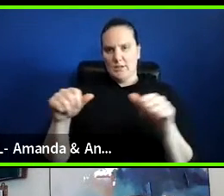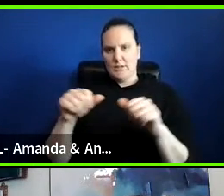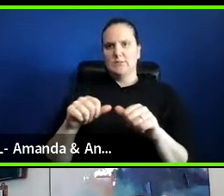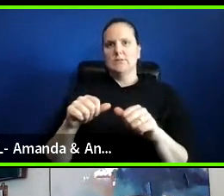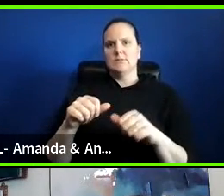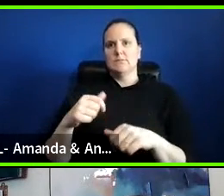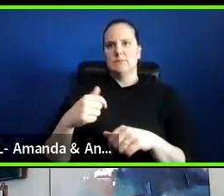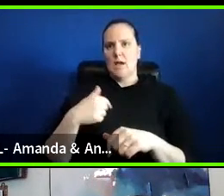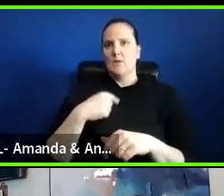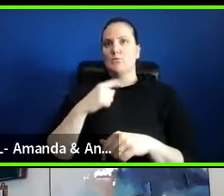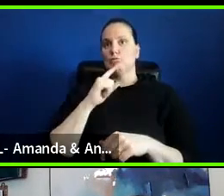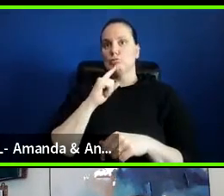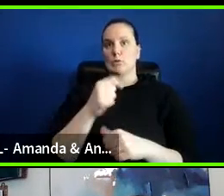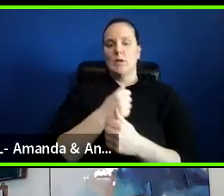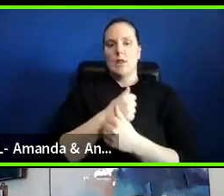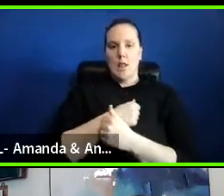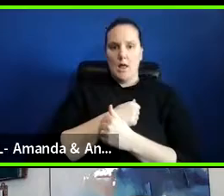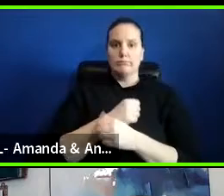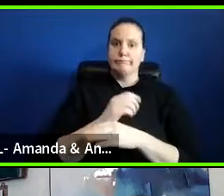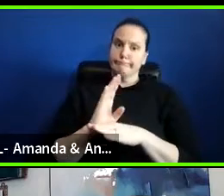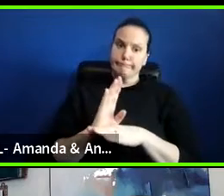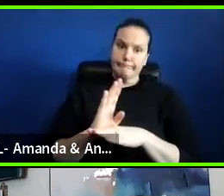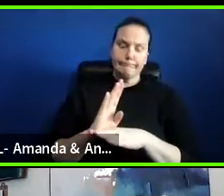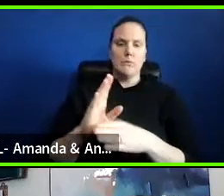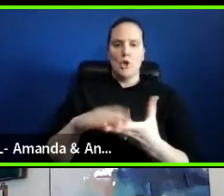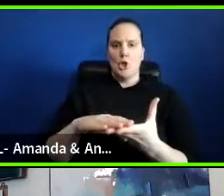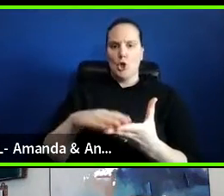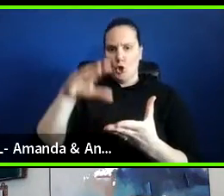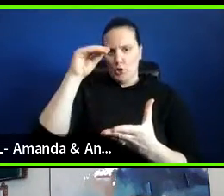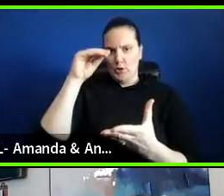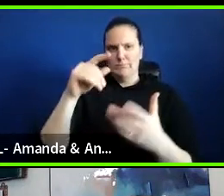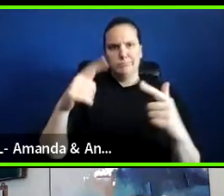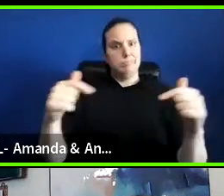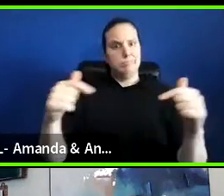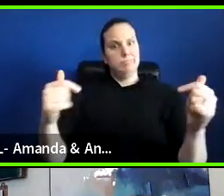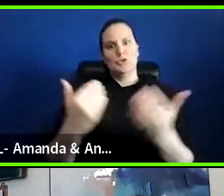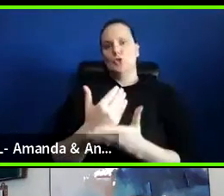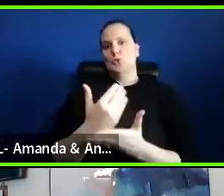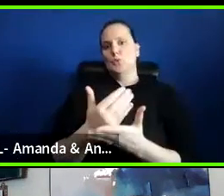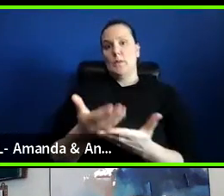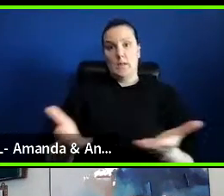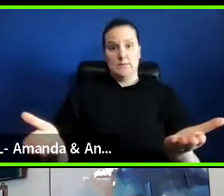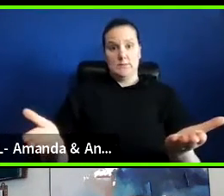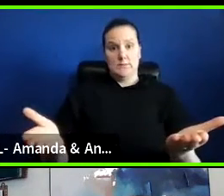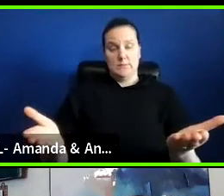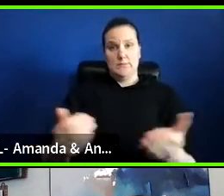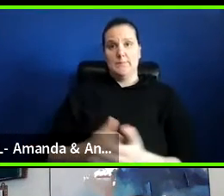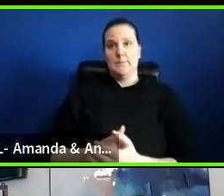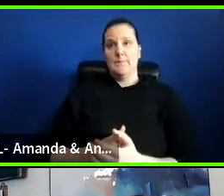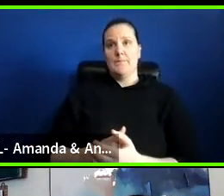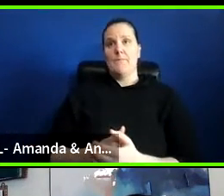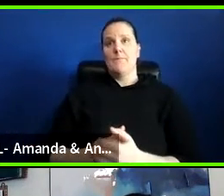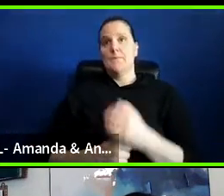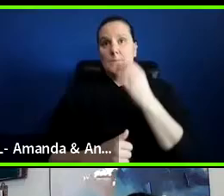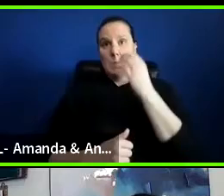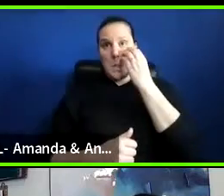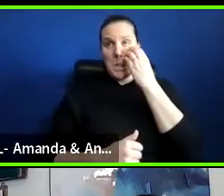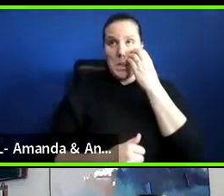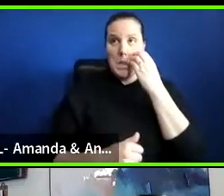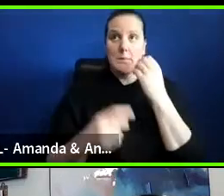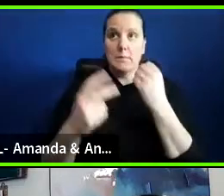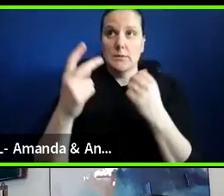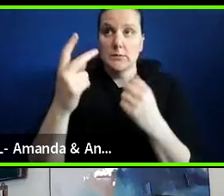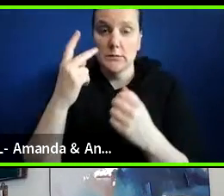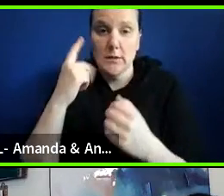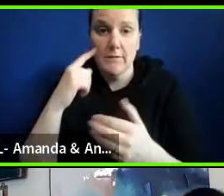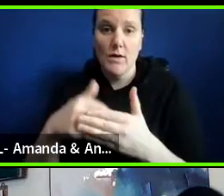I just really, really love being busy and learning all kinds of new things. And then let's see here.